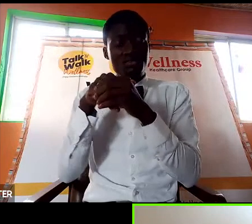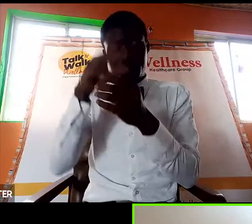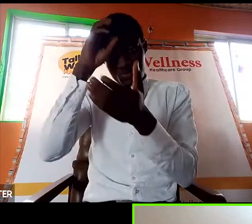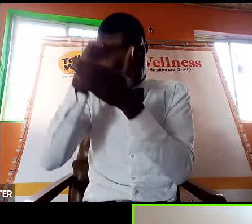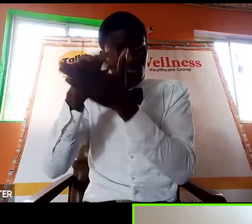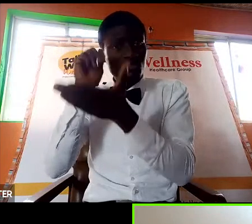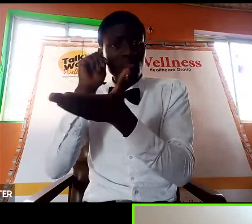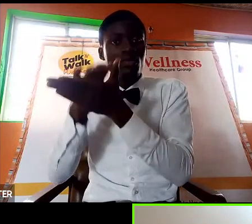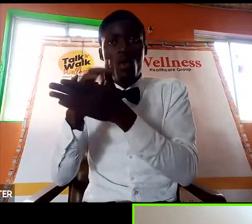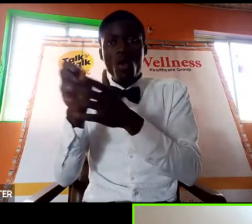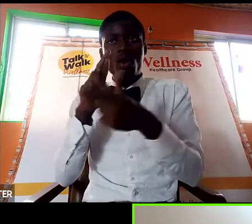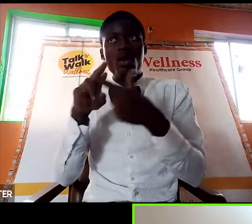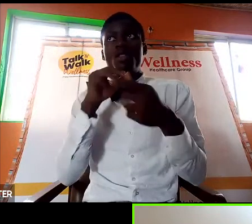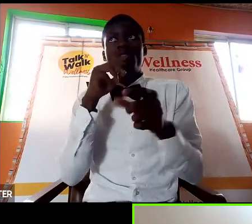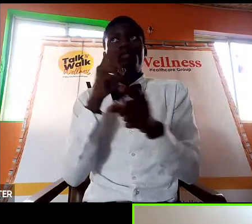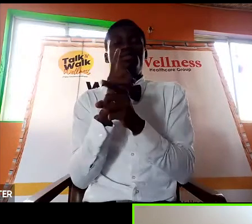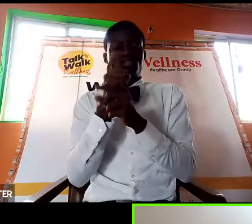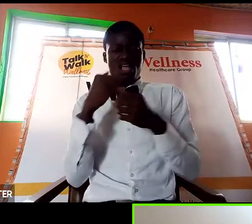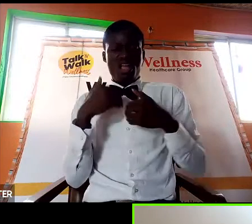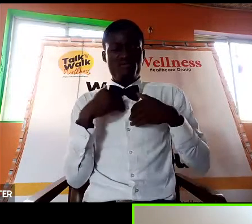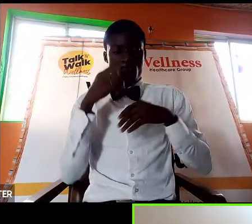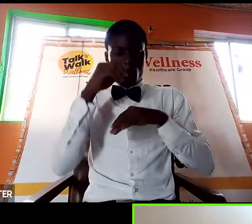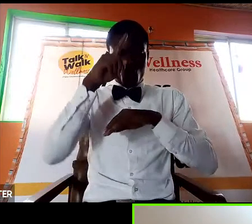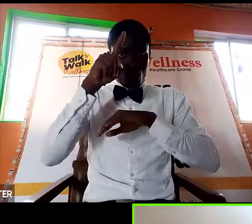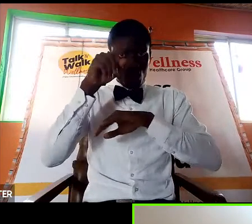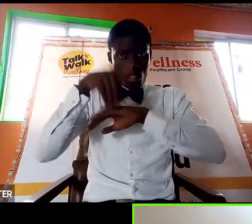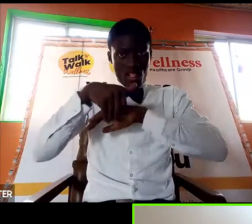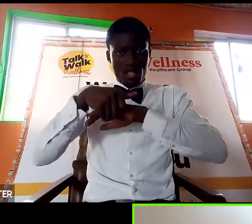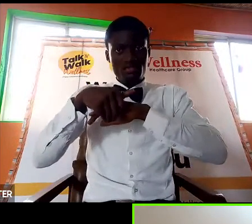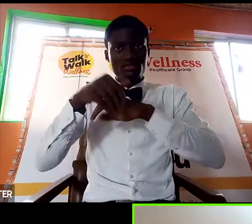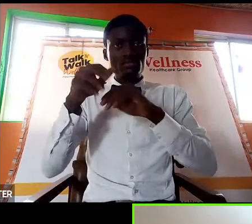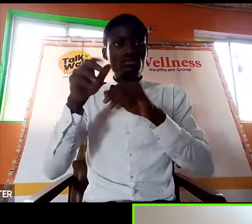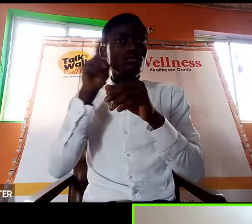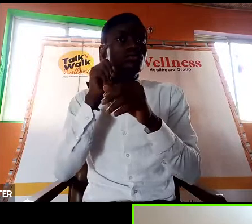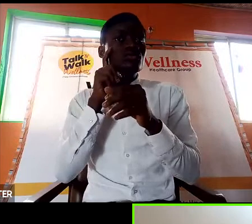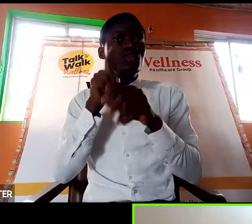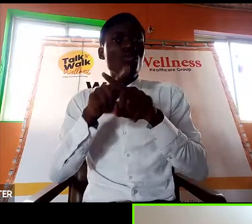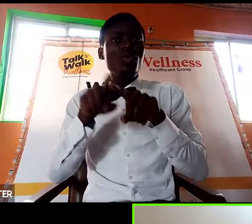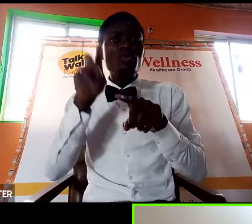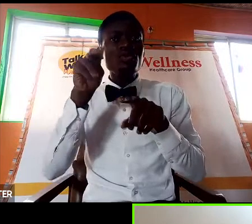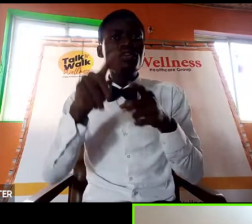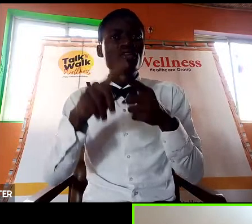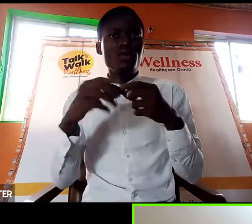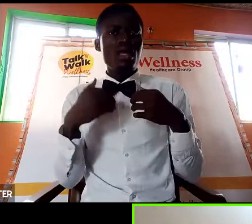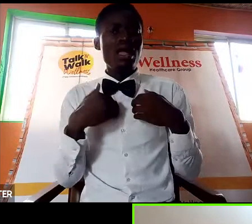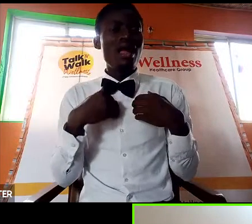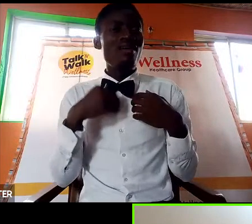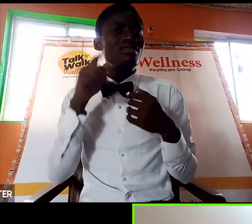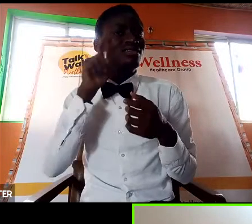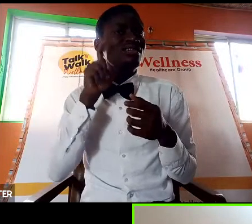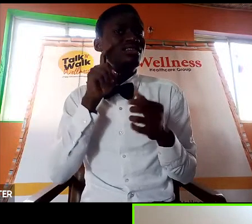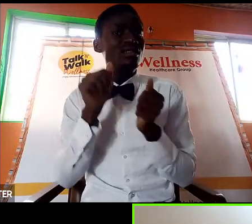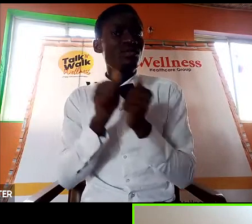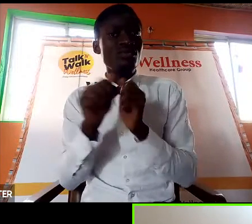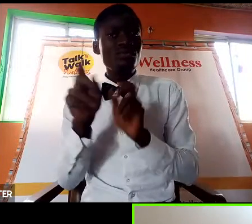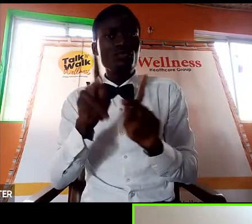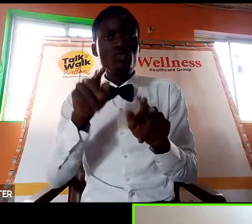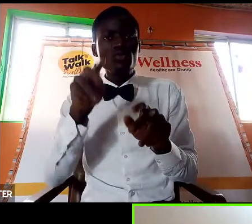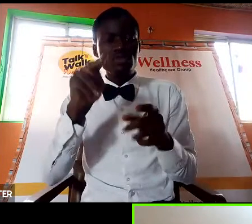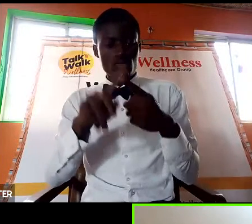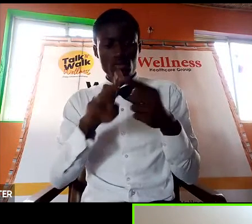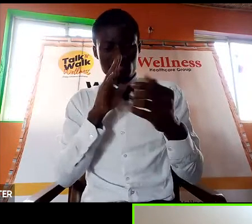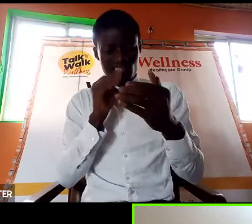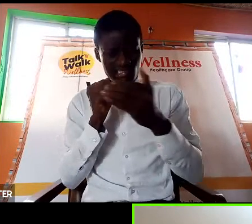stand. But you want to keep having sex with somebody, you need to be intimate. You need to be intimate. You need to be emotional connected. You need to